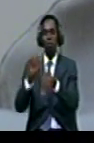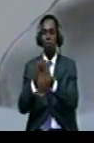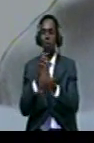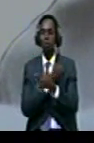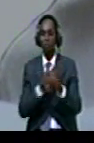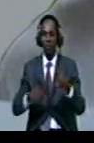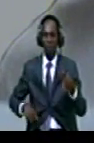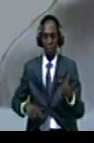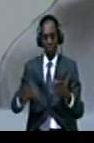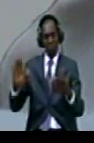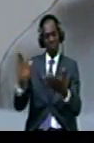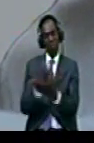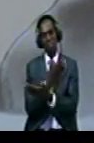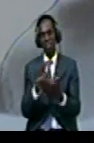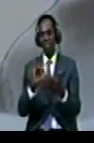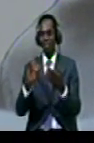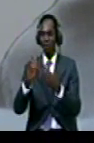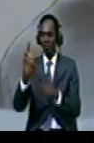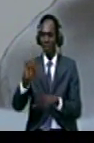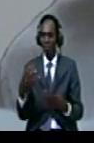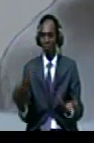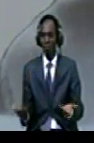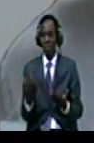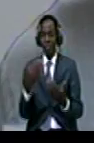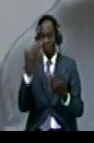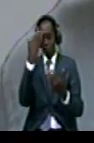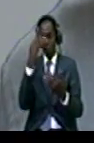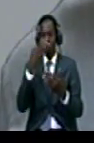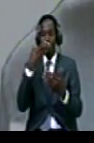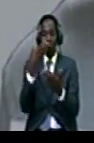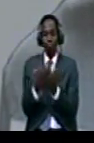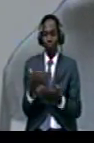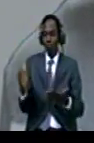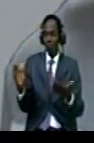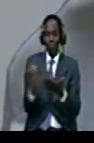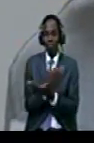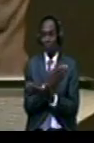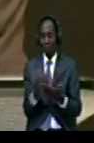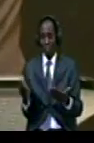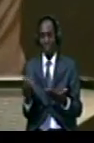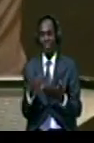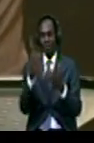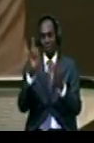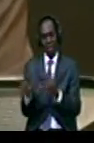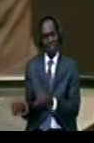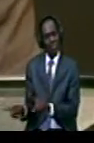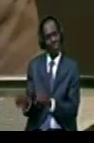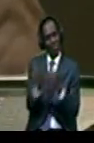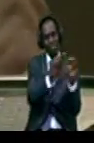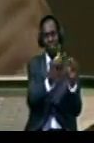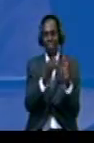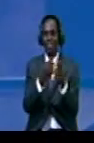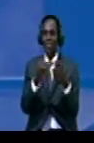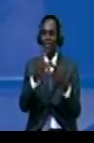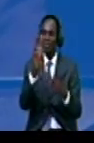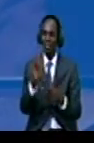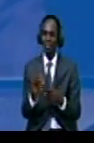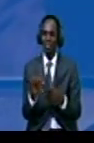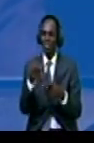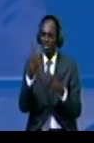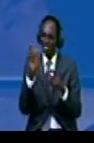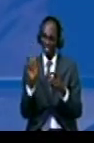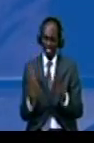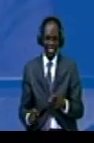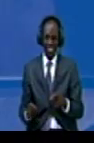can be singing to them, and then if there's a good song, like a choir song recorded already, you can transfer it to them. You can engage